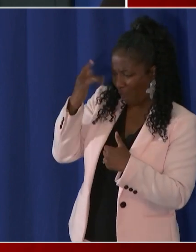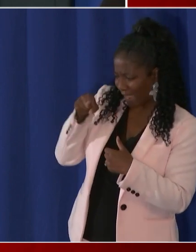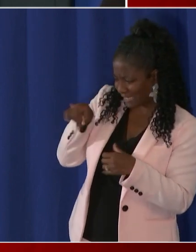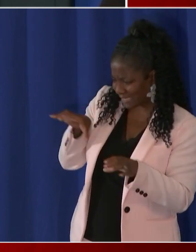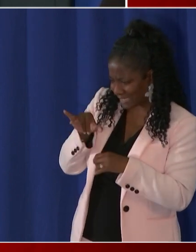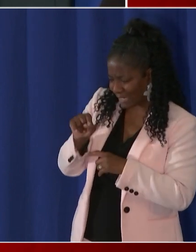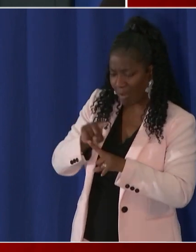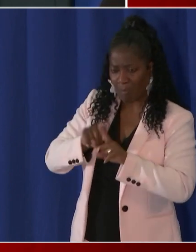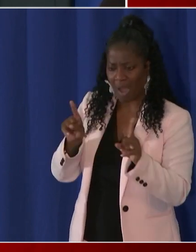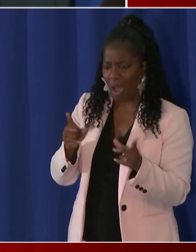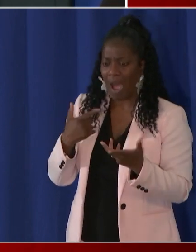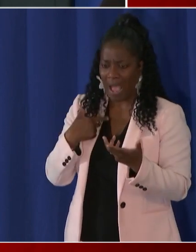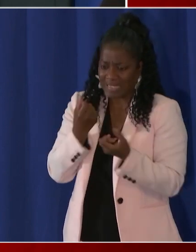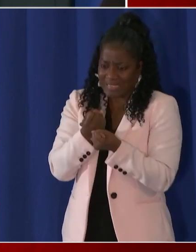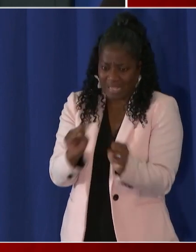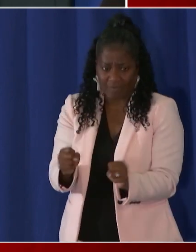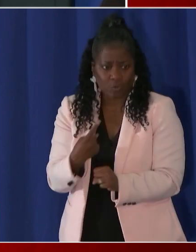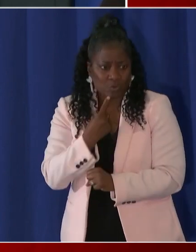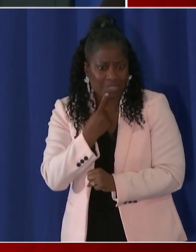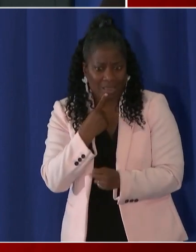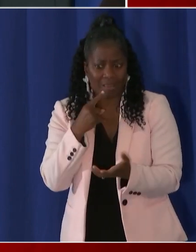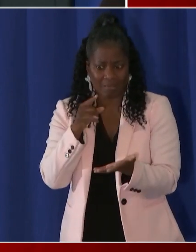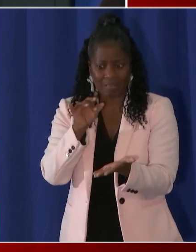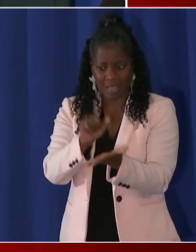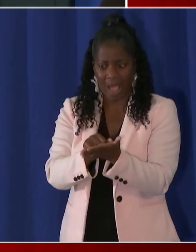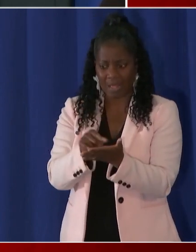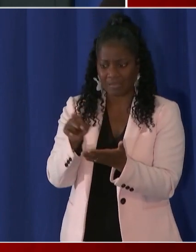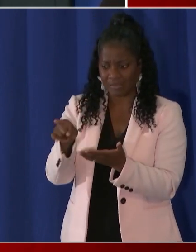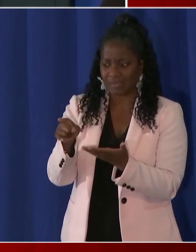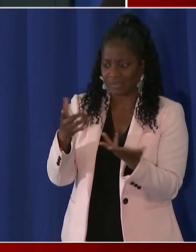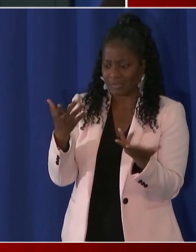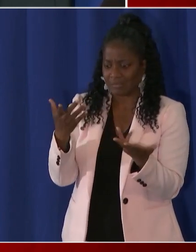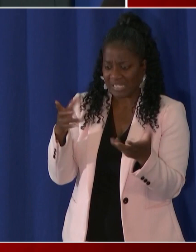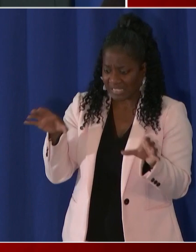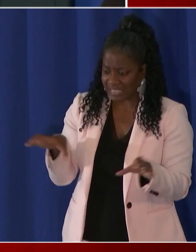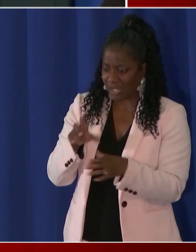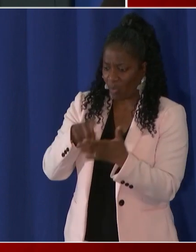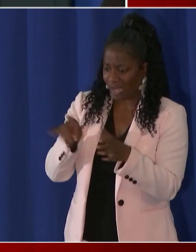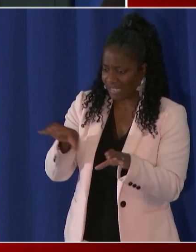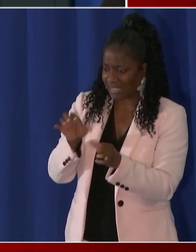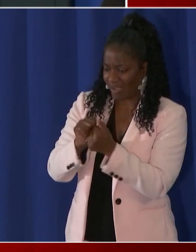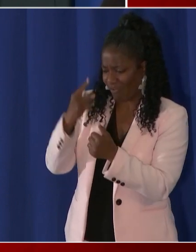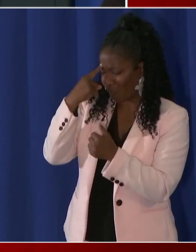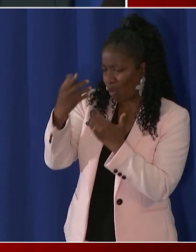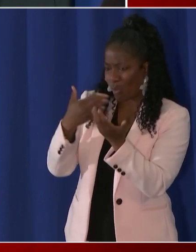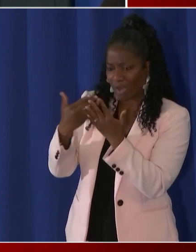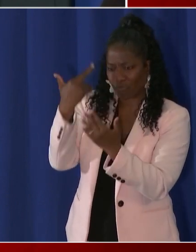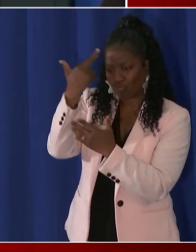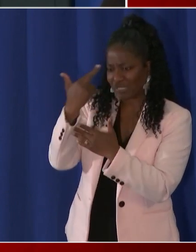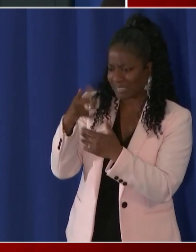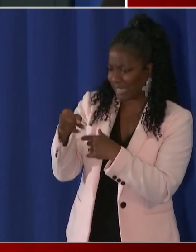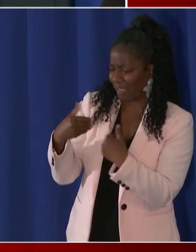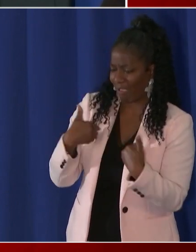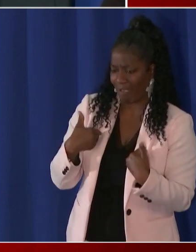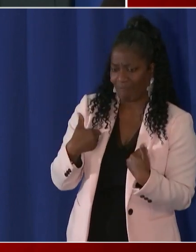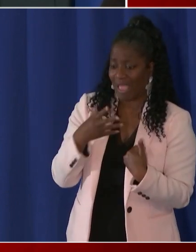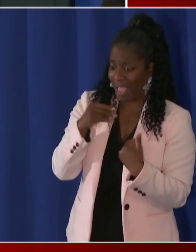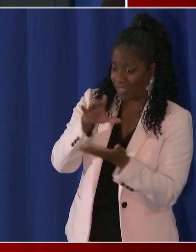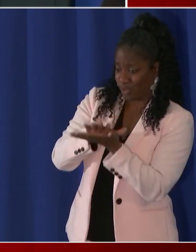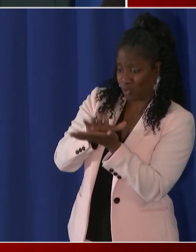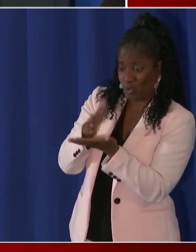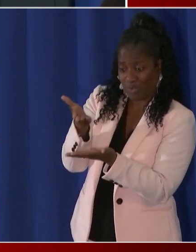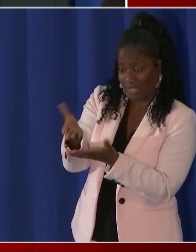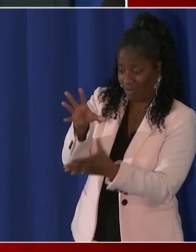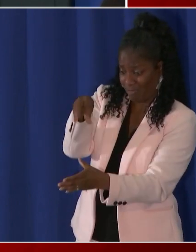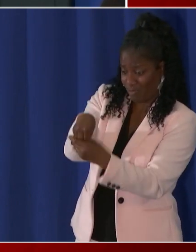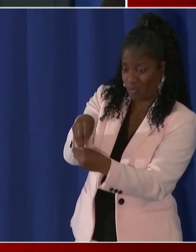he did, but I think it's a safe bet to say that he did what he did for whatever reason he had, and the school was